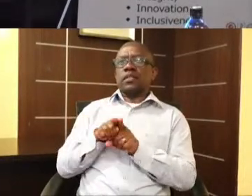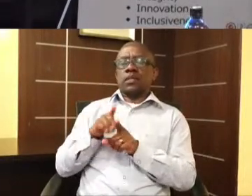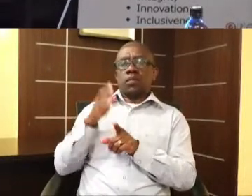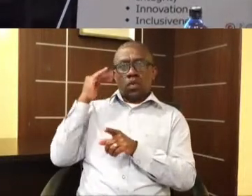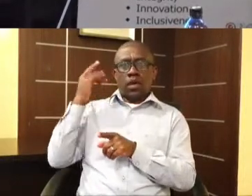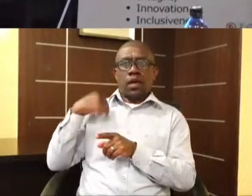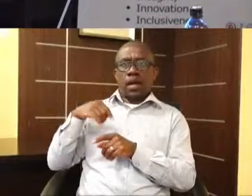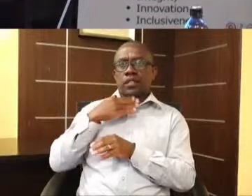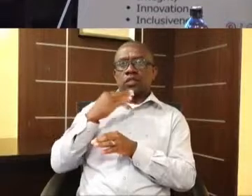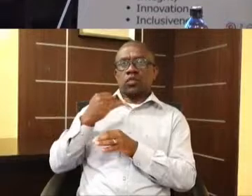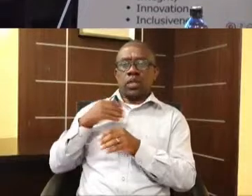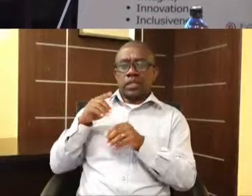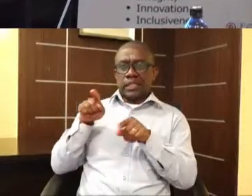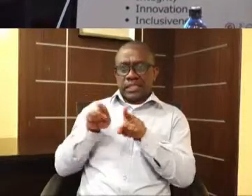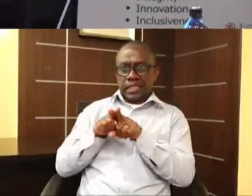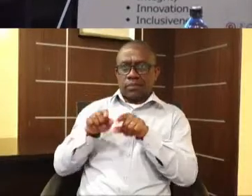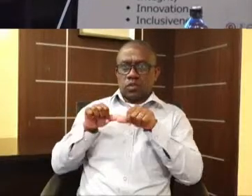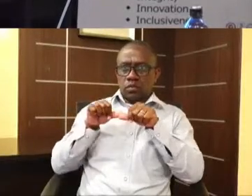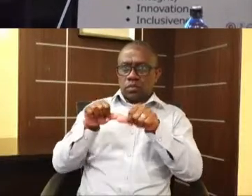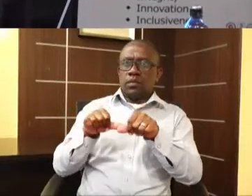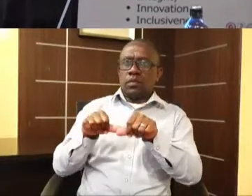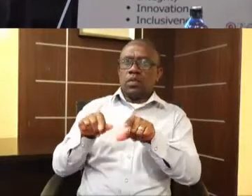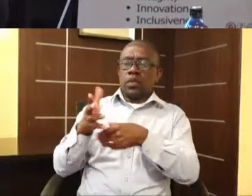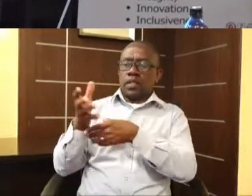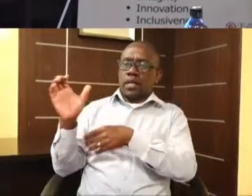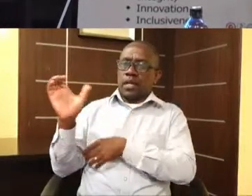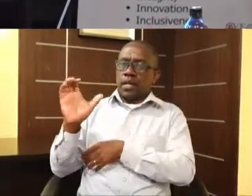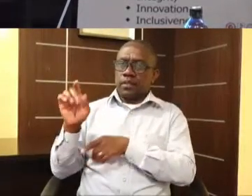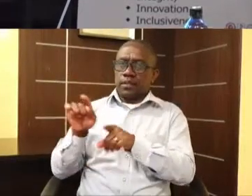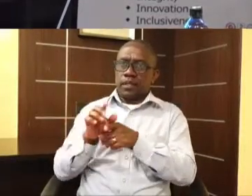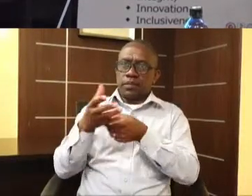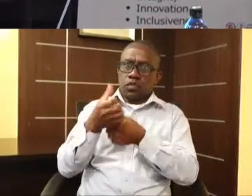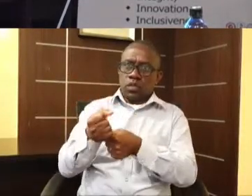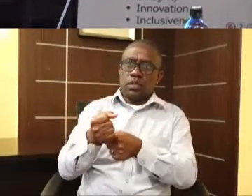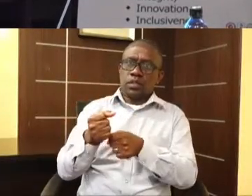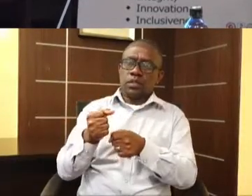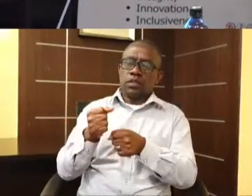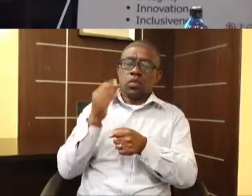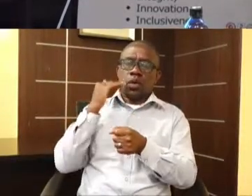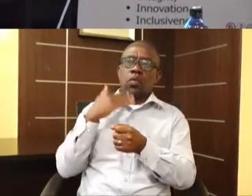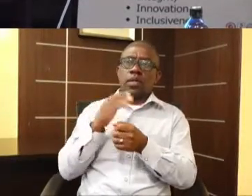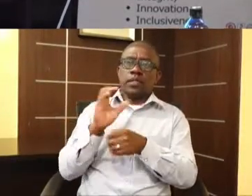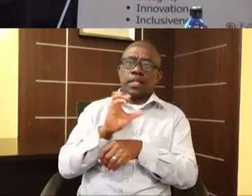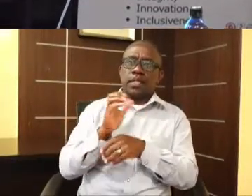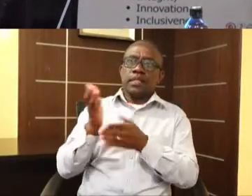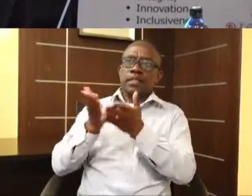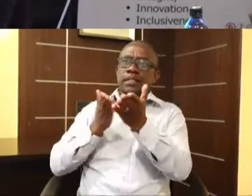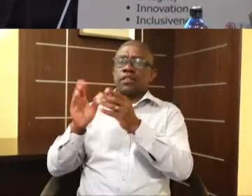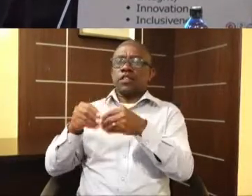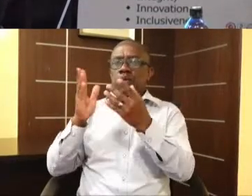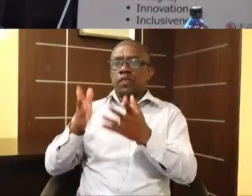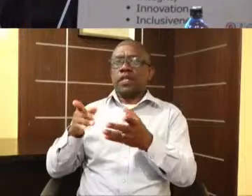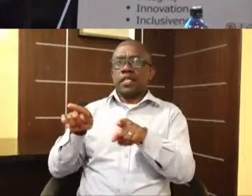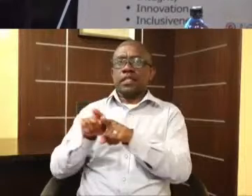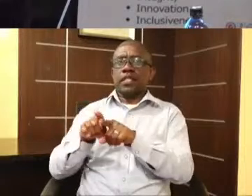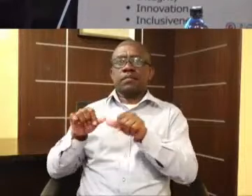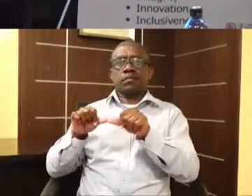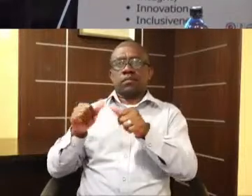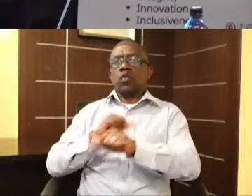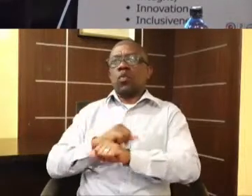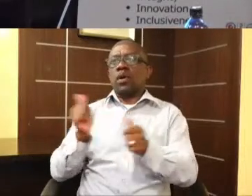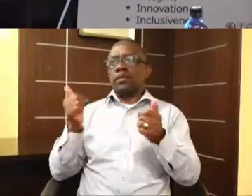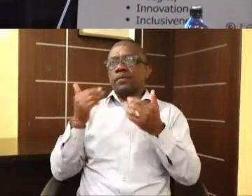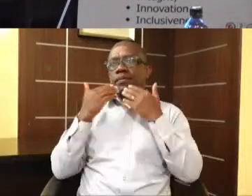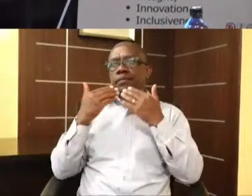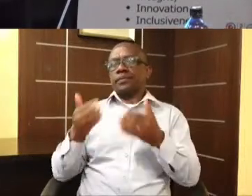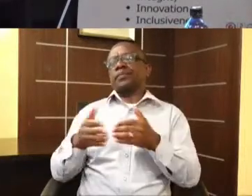retain these clients and also maintain the trust between the service provider and the clients. I think I've exhausted mine. Thank